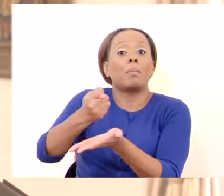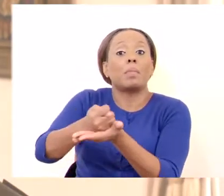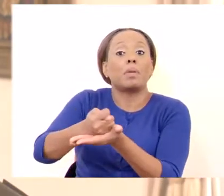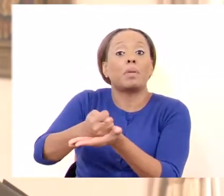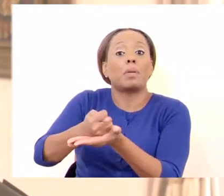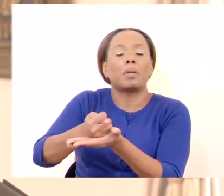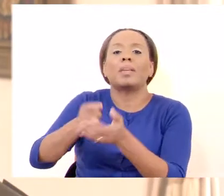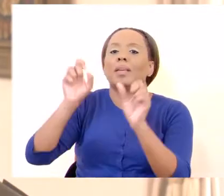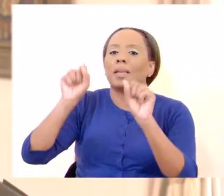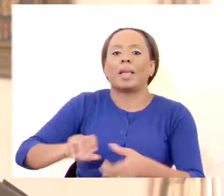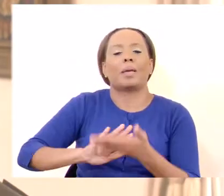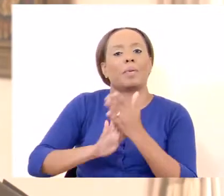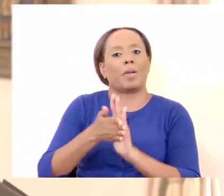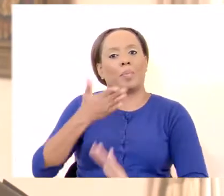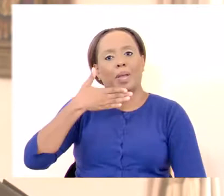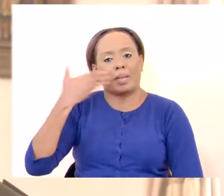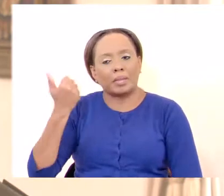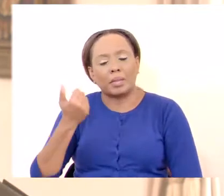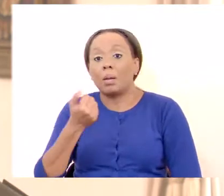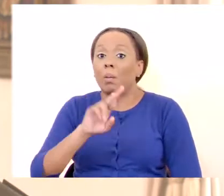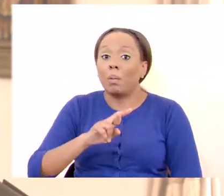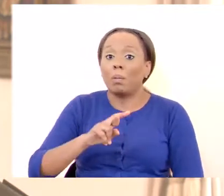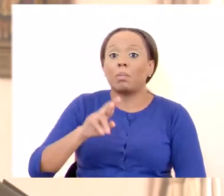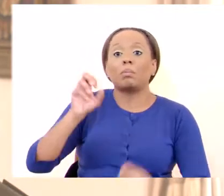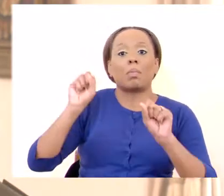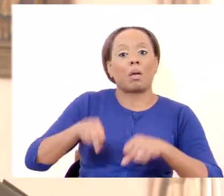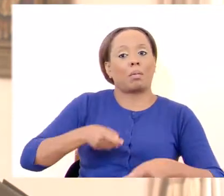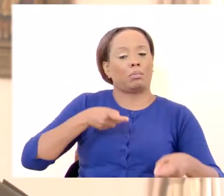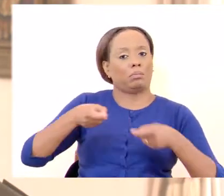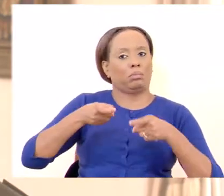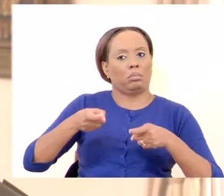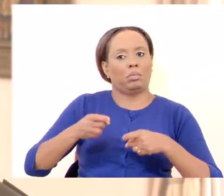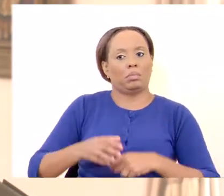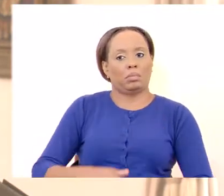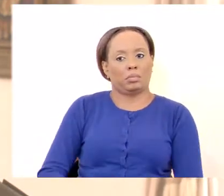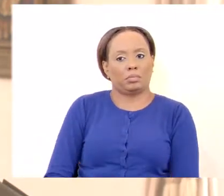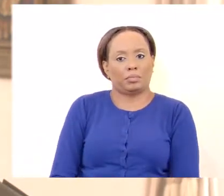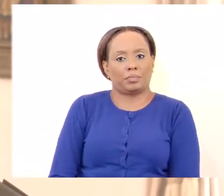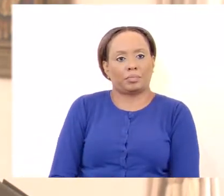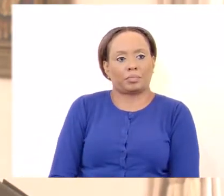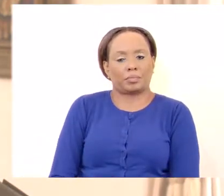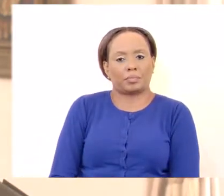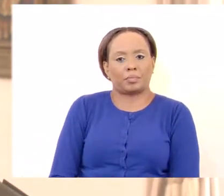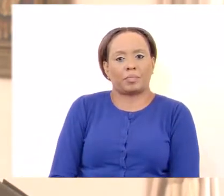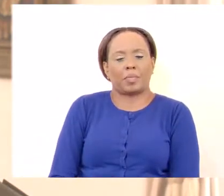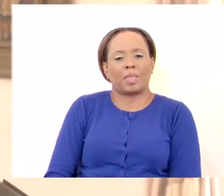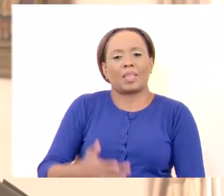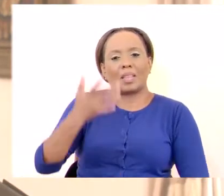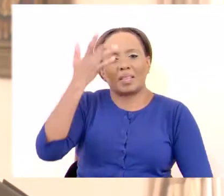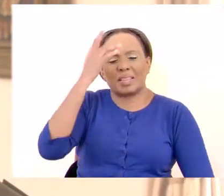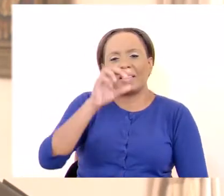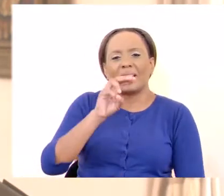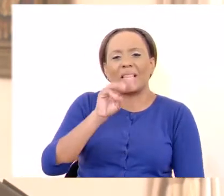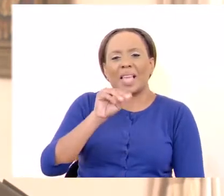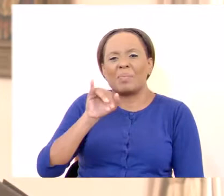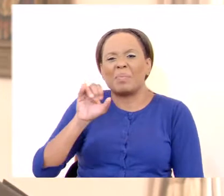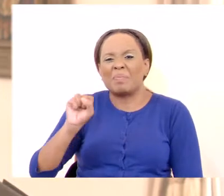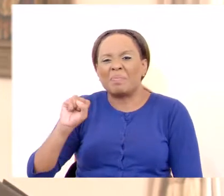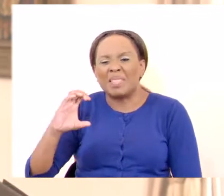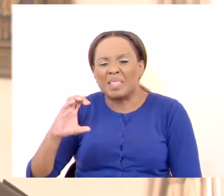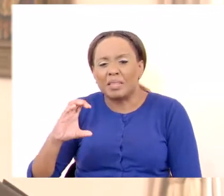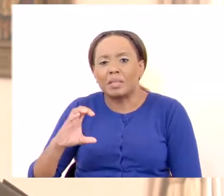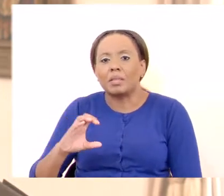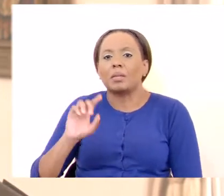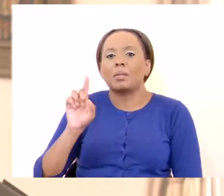know, we can control it for the time being. As I said, this is a 1-year-old disease, and we can't tell you what happens